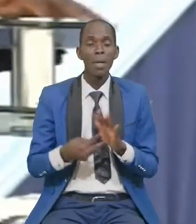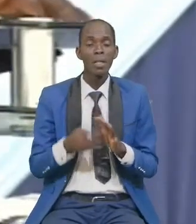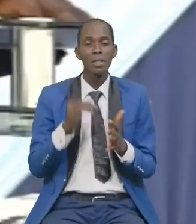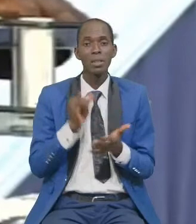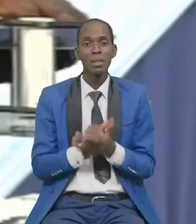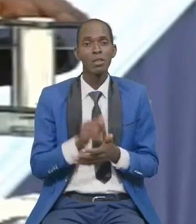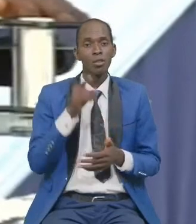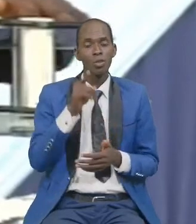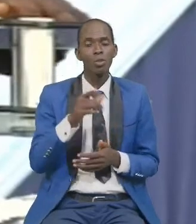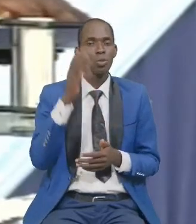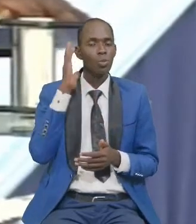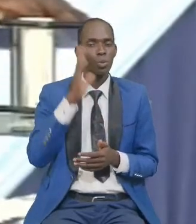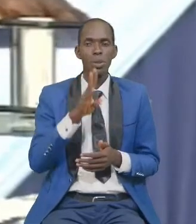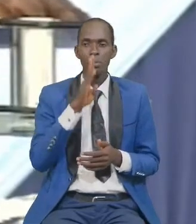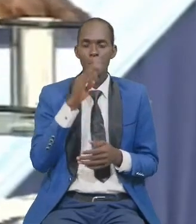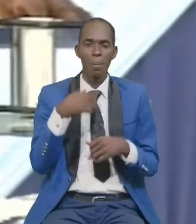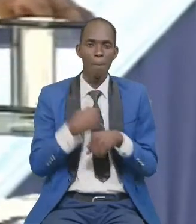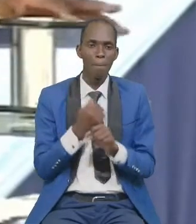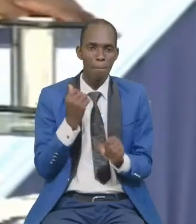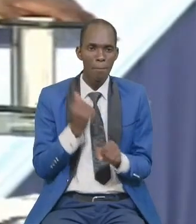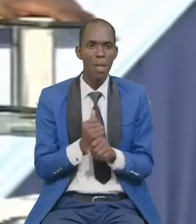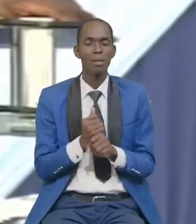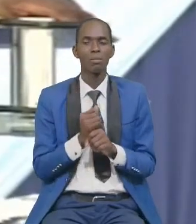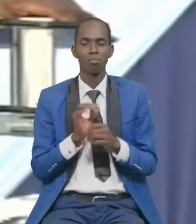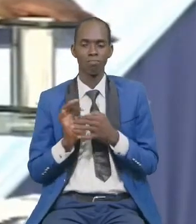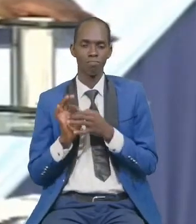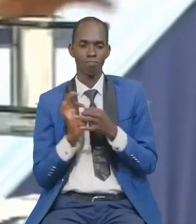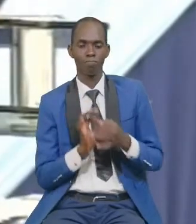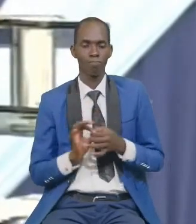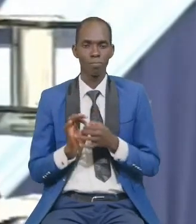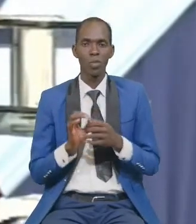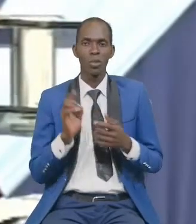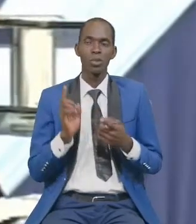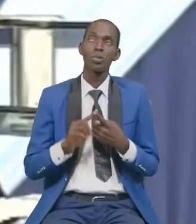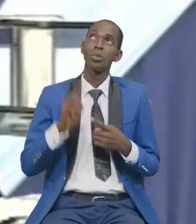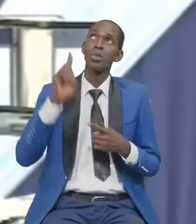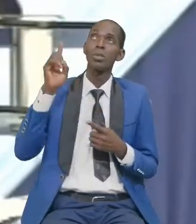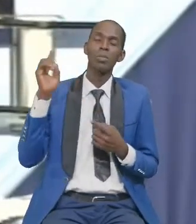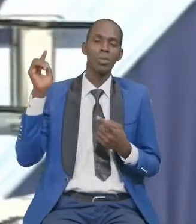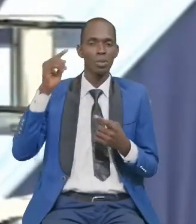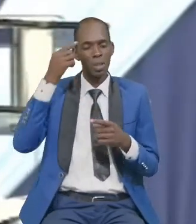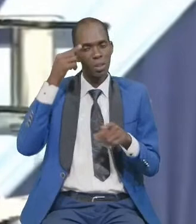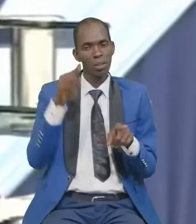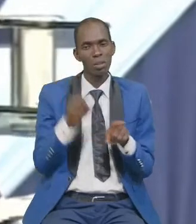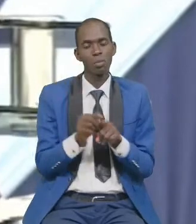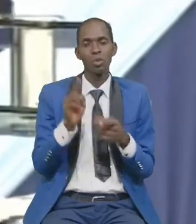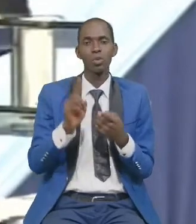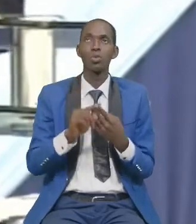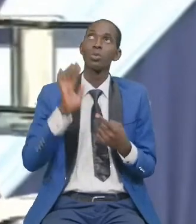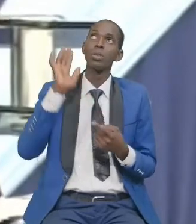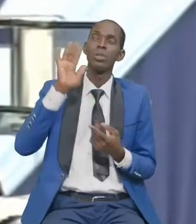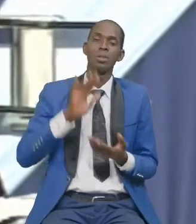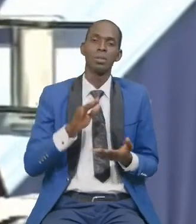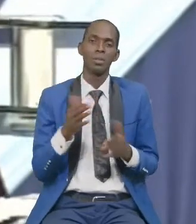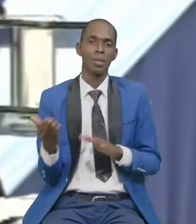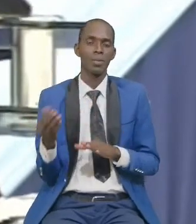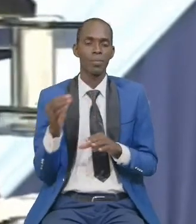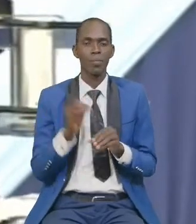you'll be made conformable unto him, unto his death. Look at 1 Peter